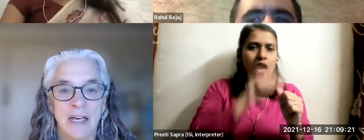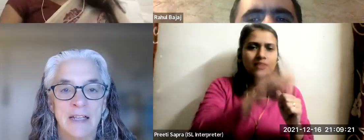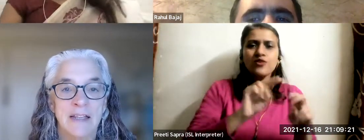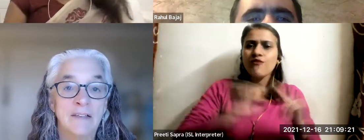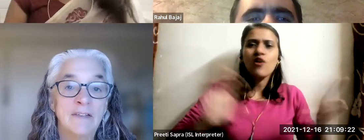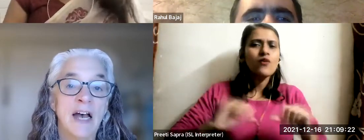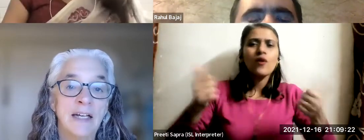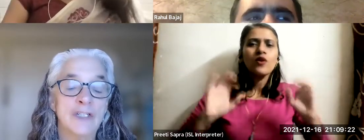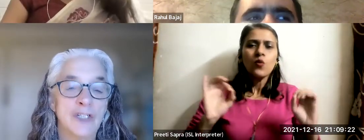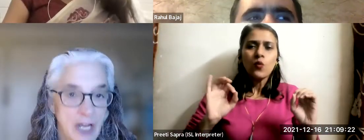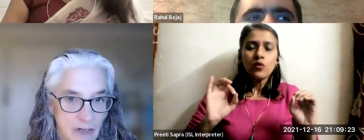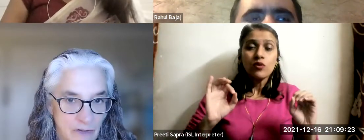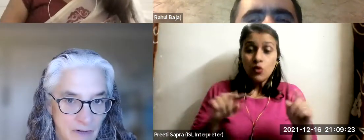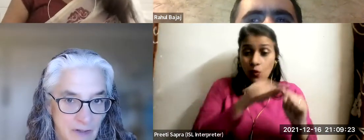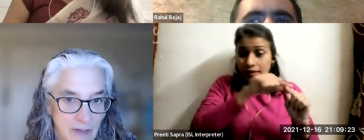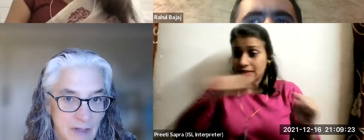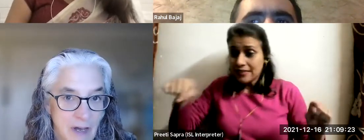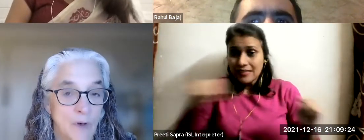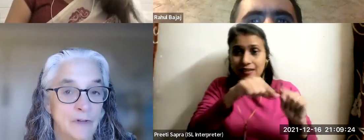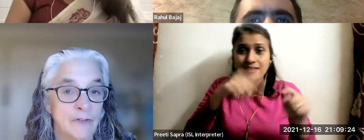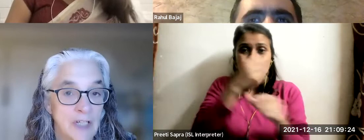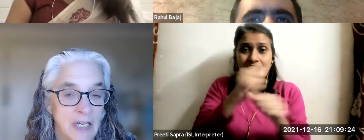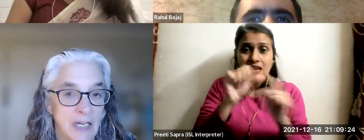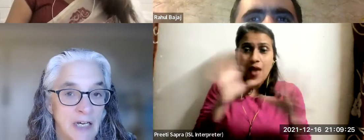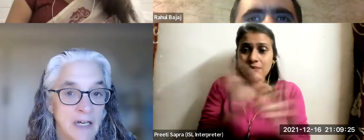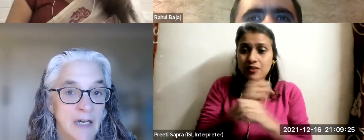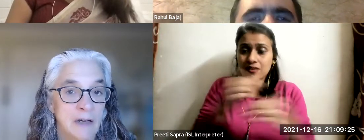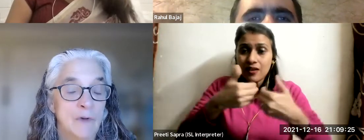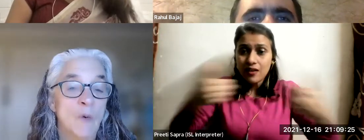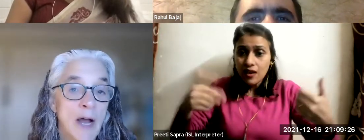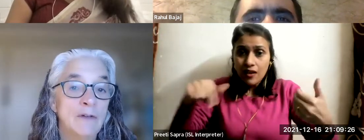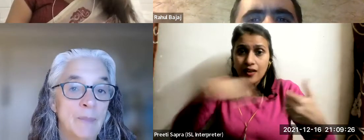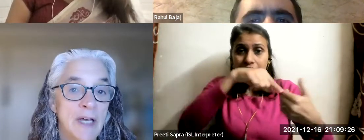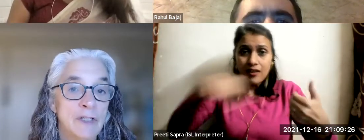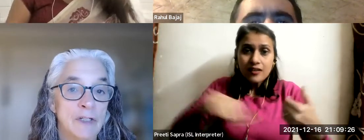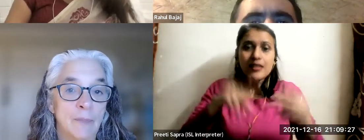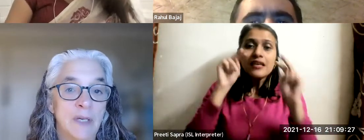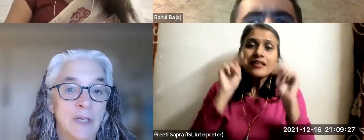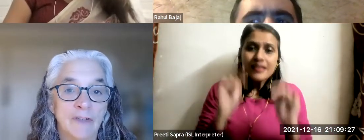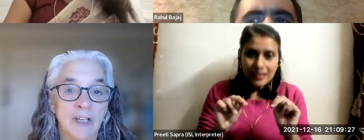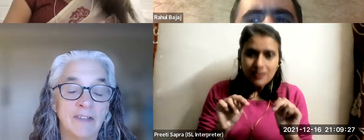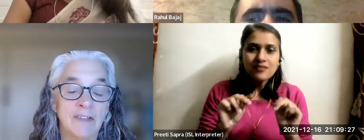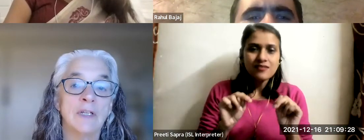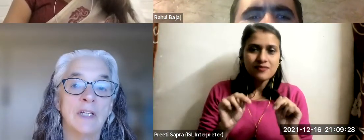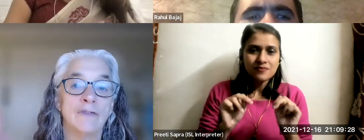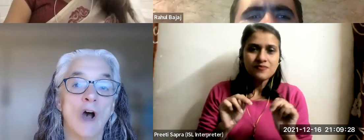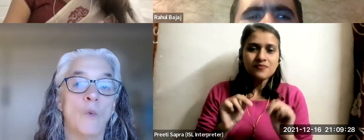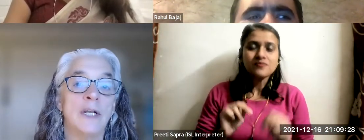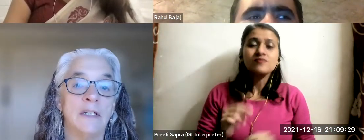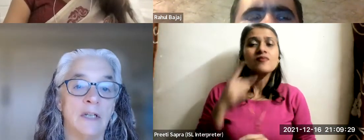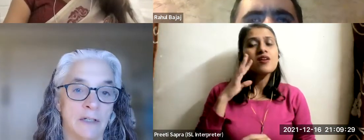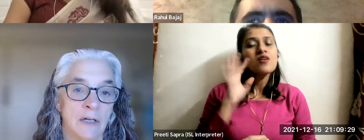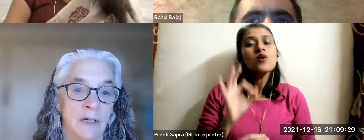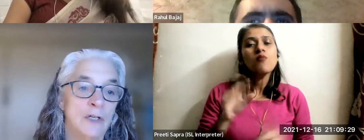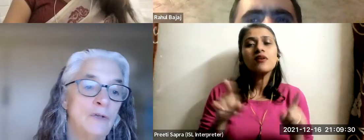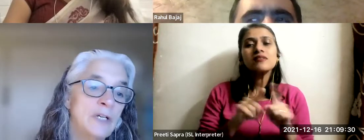experience, this kind of change that we're seeking requires patience, because accessibility is not one